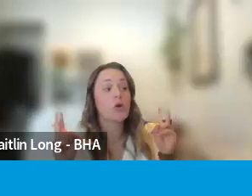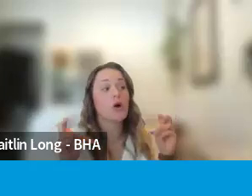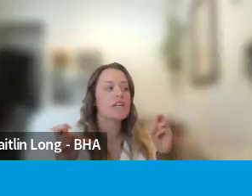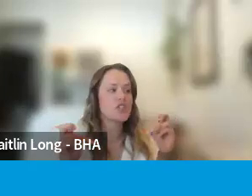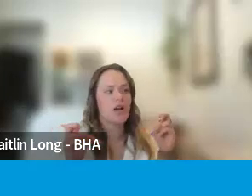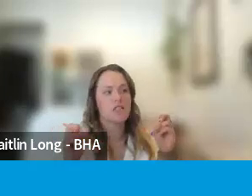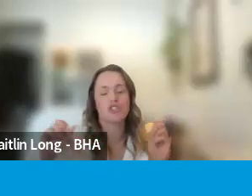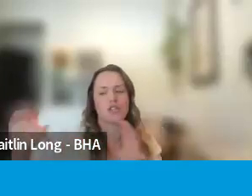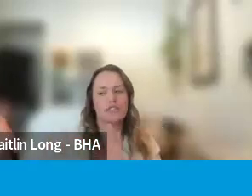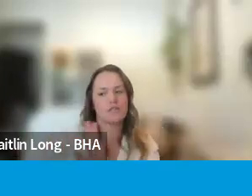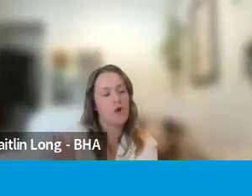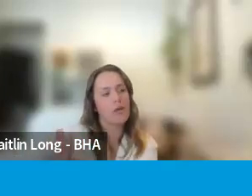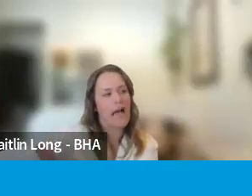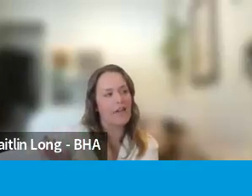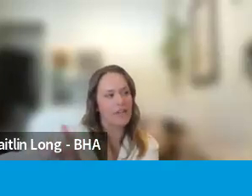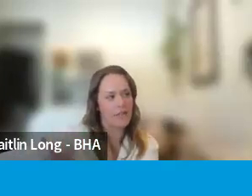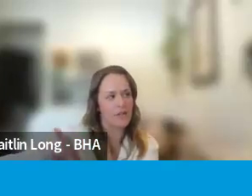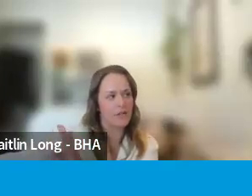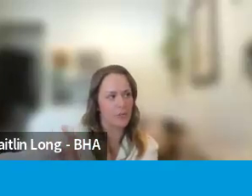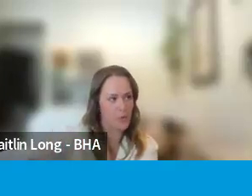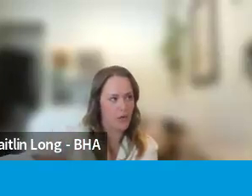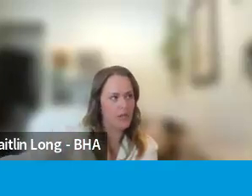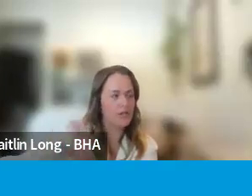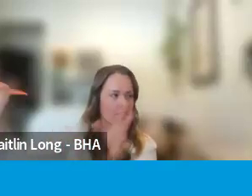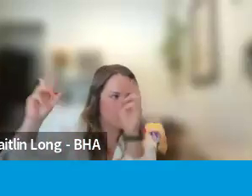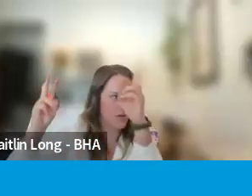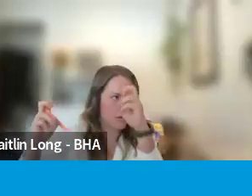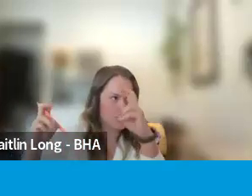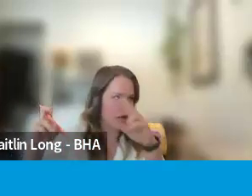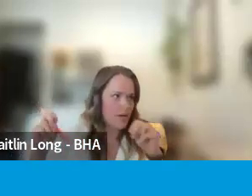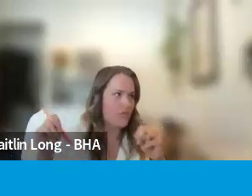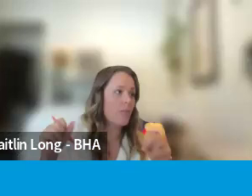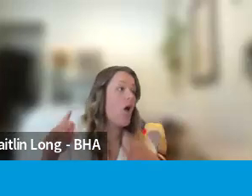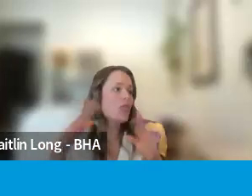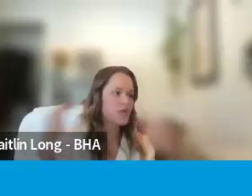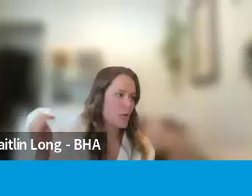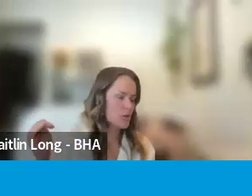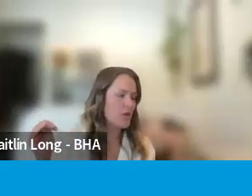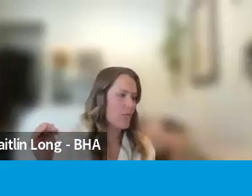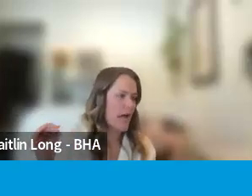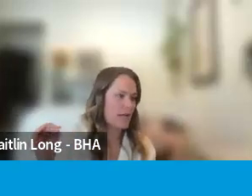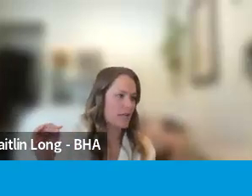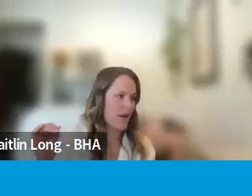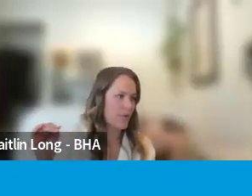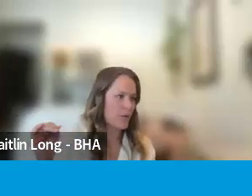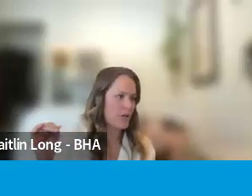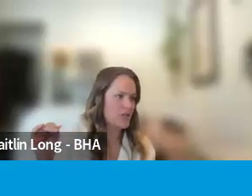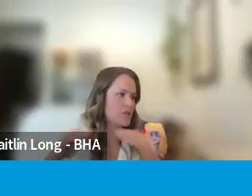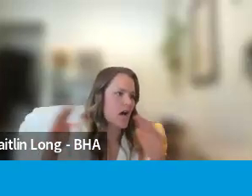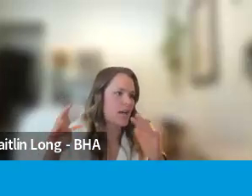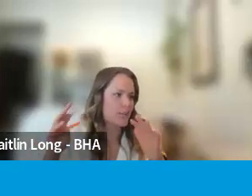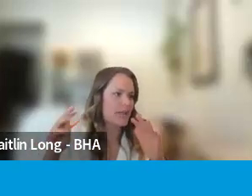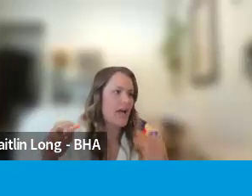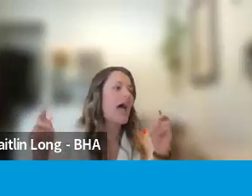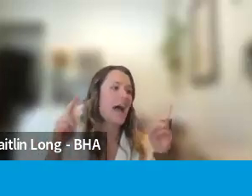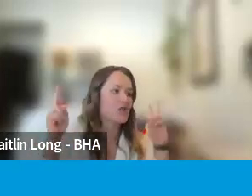So the quotation marks is just what we have in the report. That's where the quotes are coming from. Those quotes will not be added to the report. So